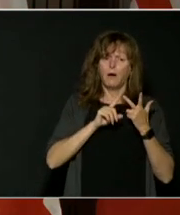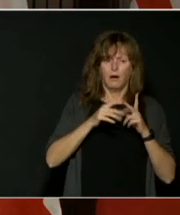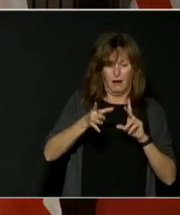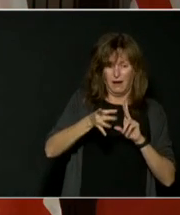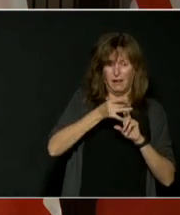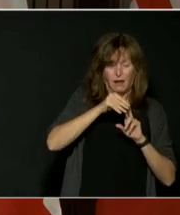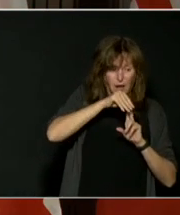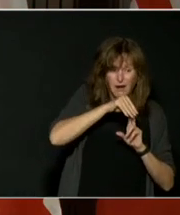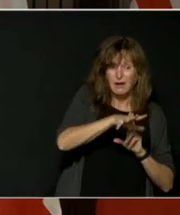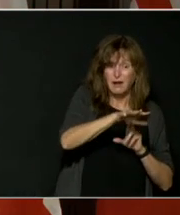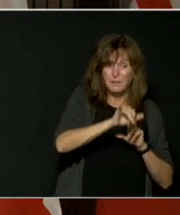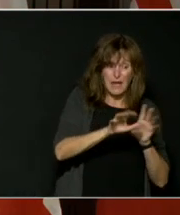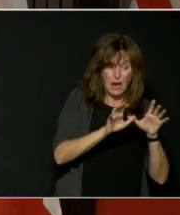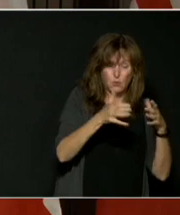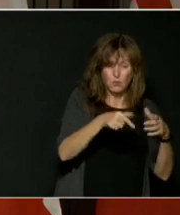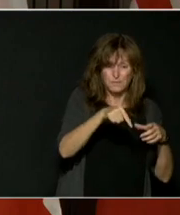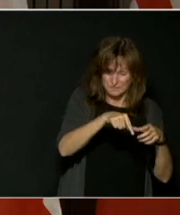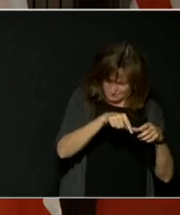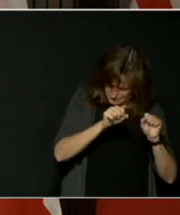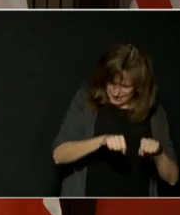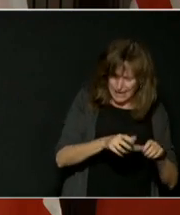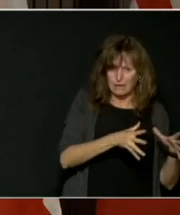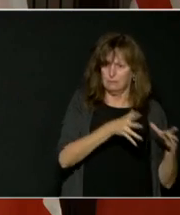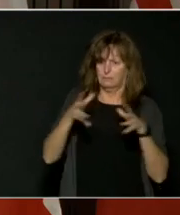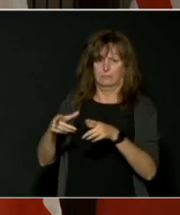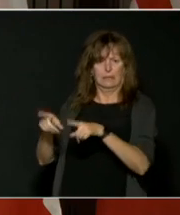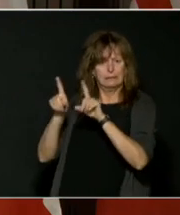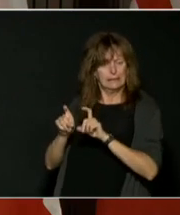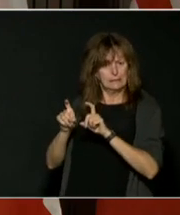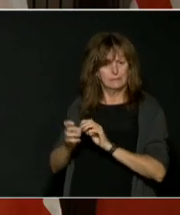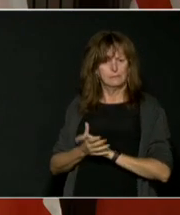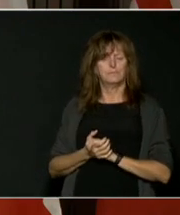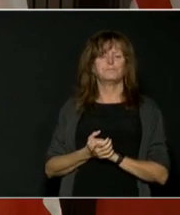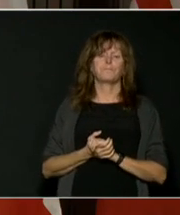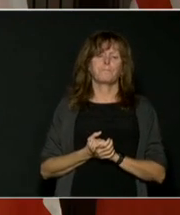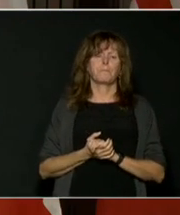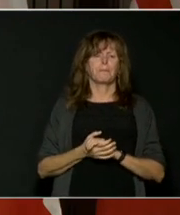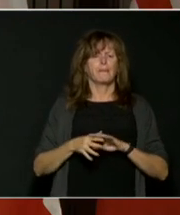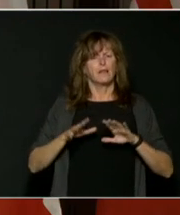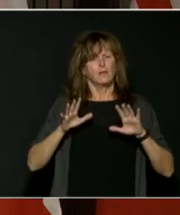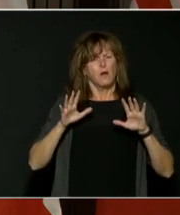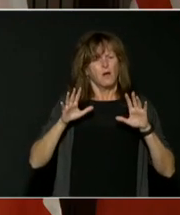or those at higher risk as designated in the targeted initiatives.